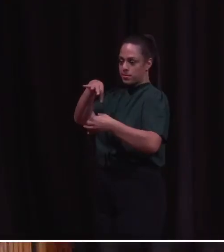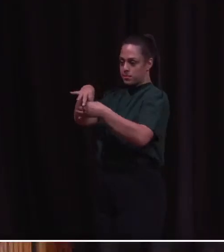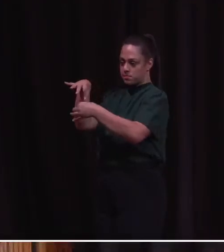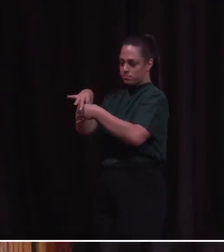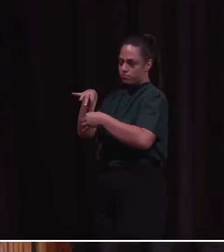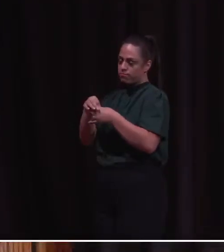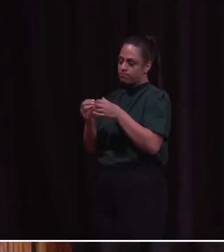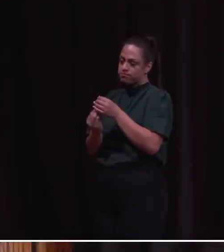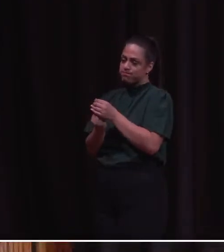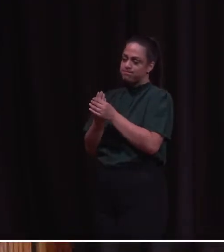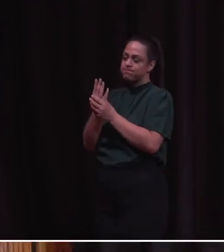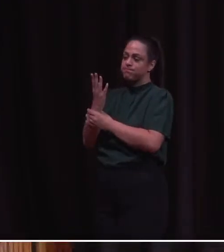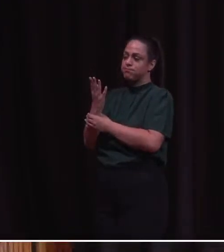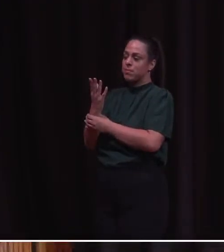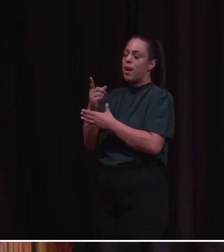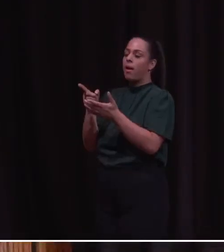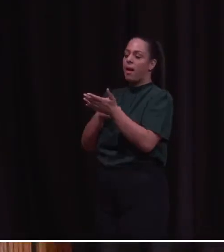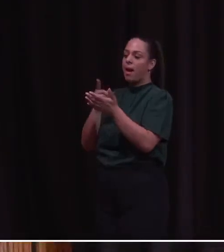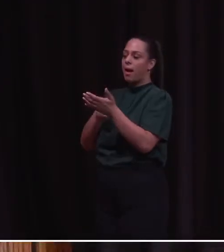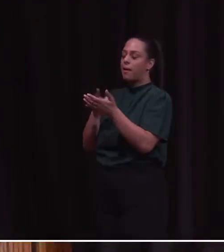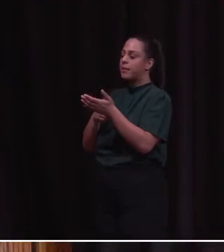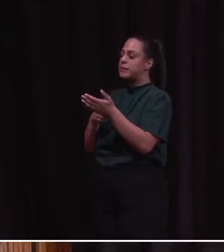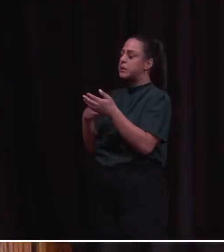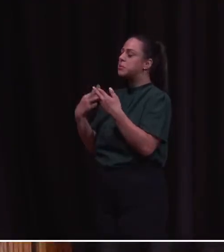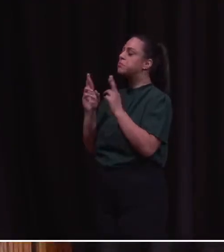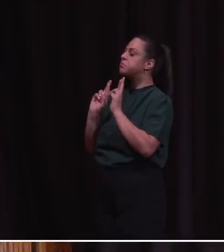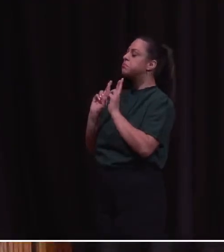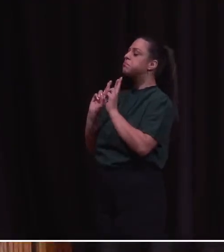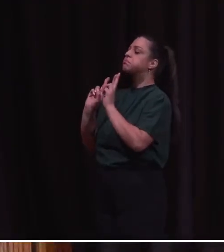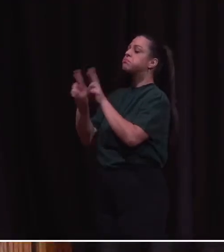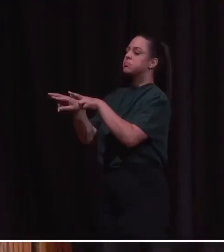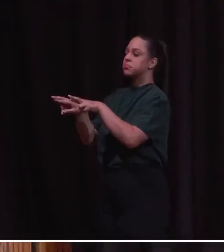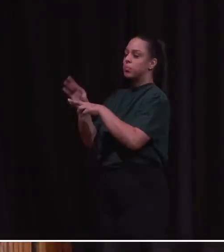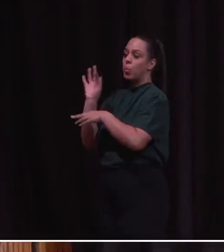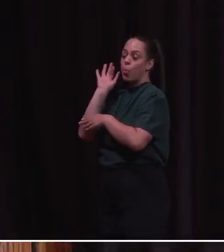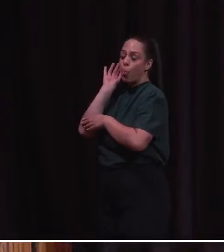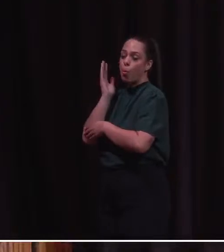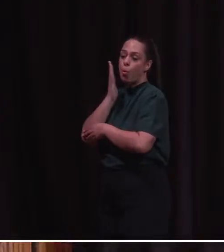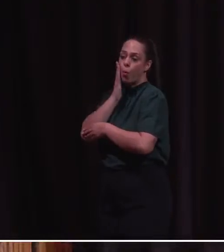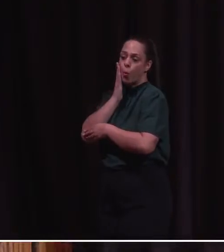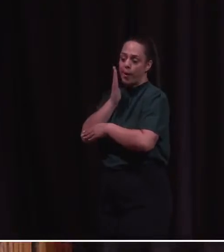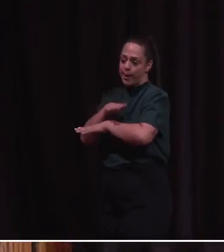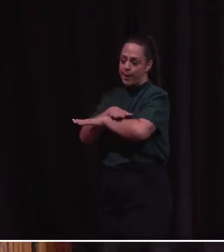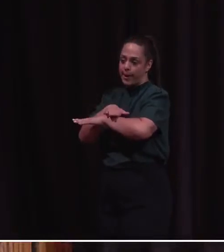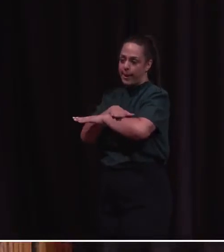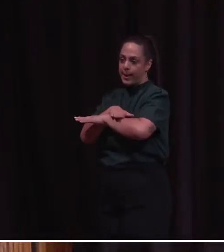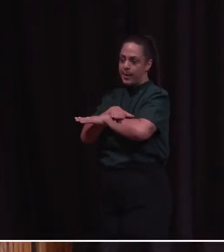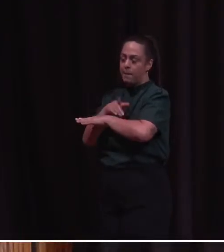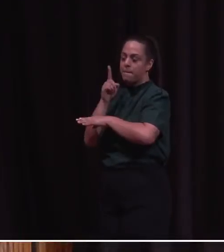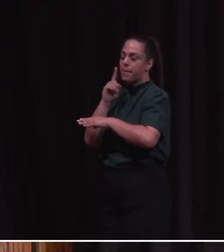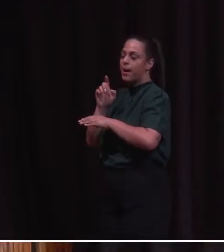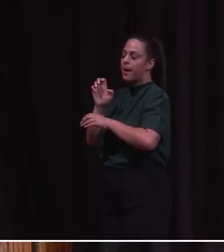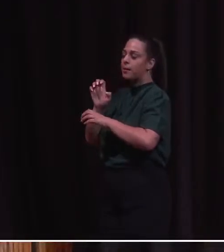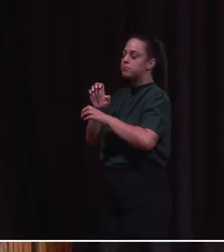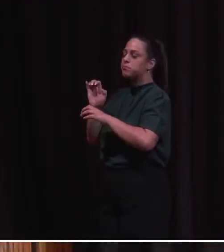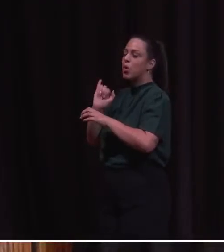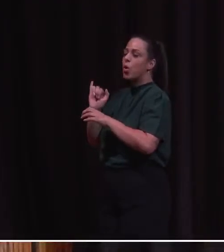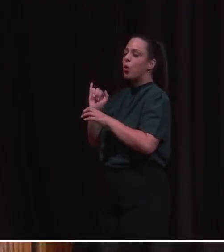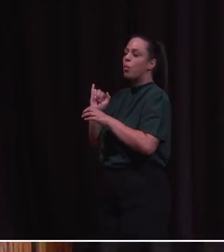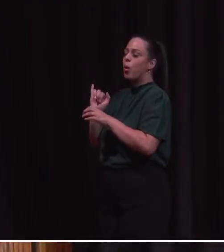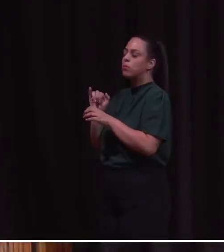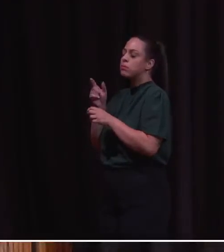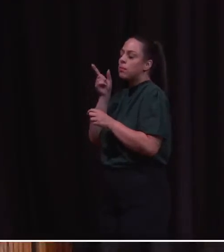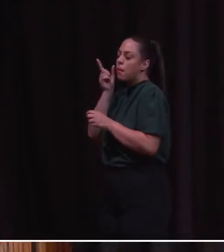experimentation. Between 1846 and 1849, Sims experimented surgically on as many